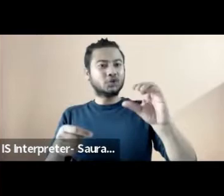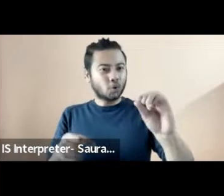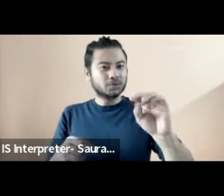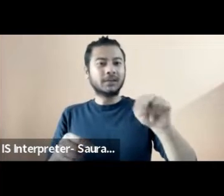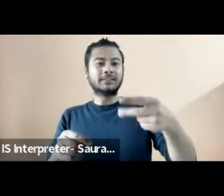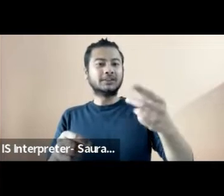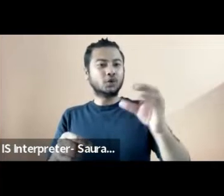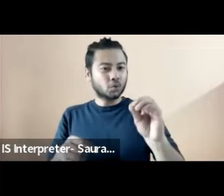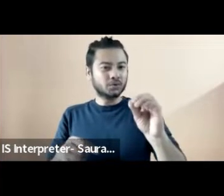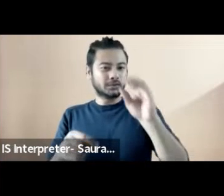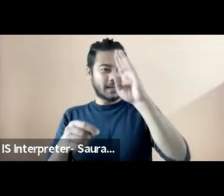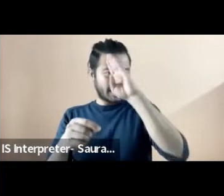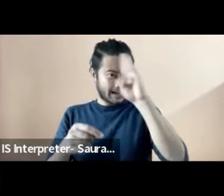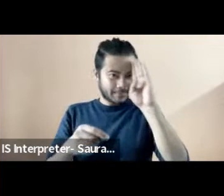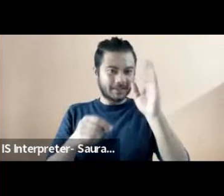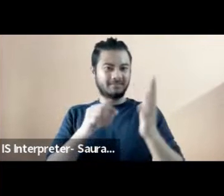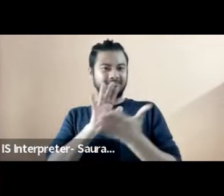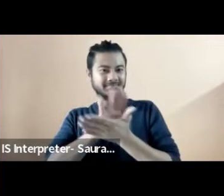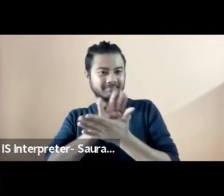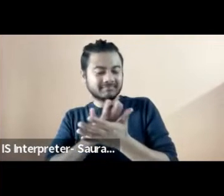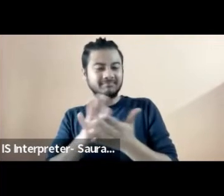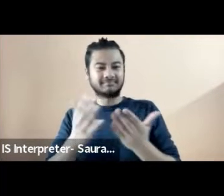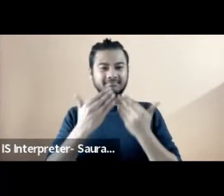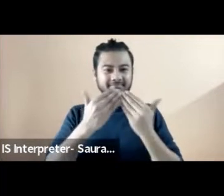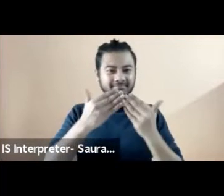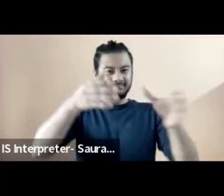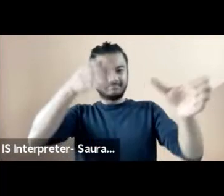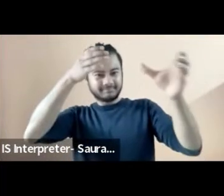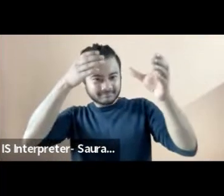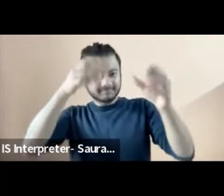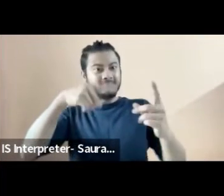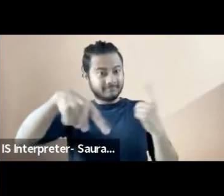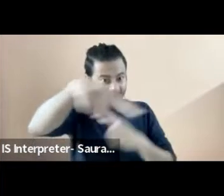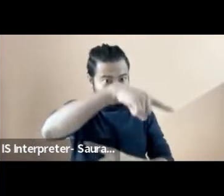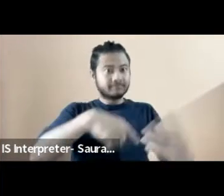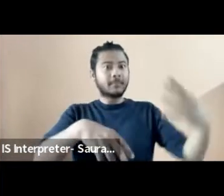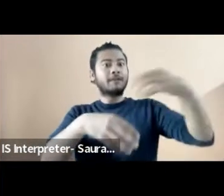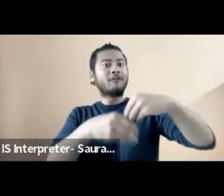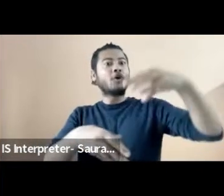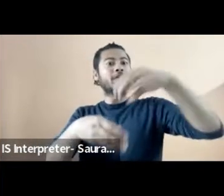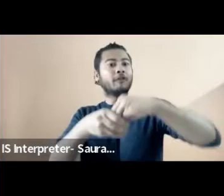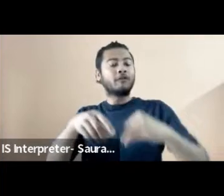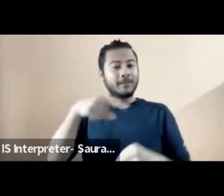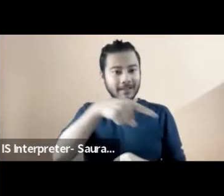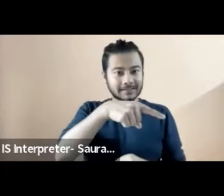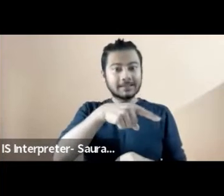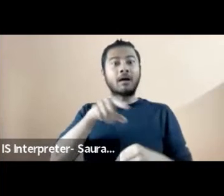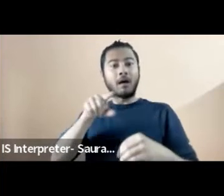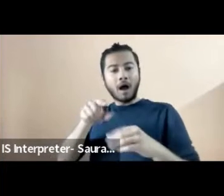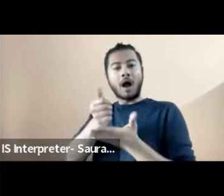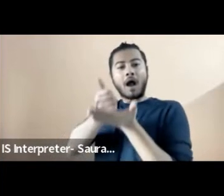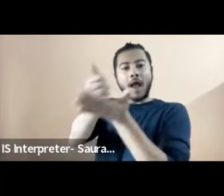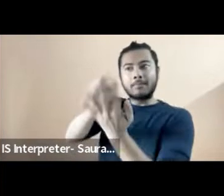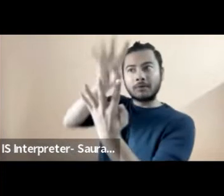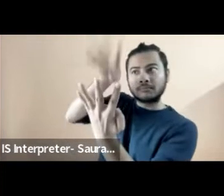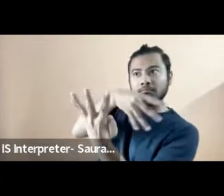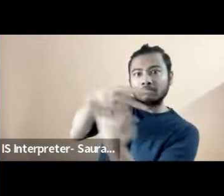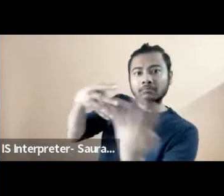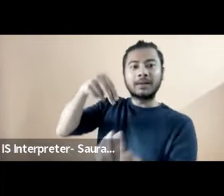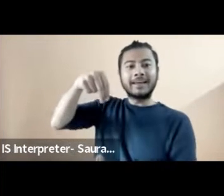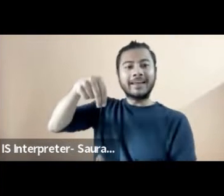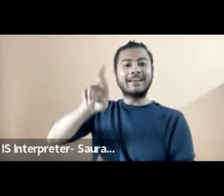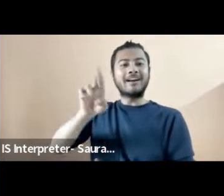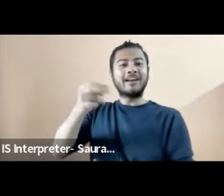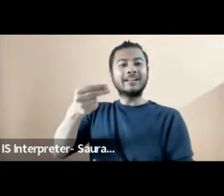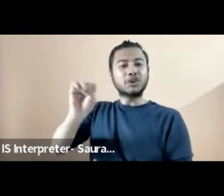and implementing the community-based monitoring and planning framework under NRHM. And secondly, one